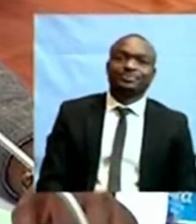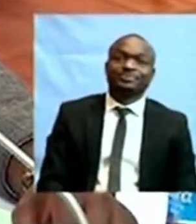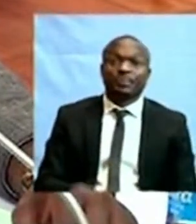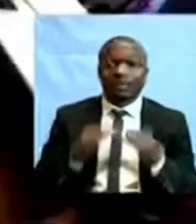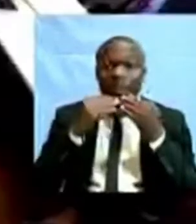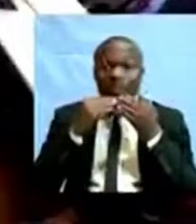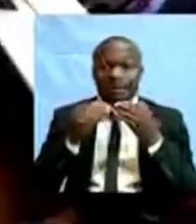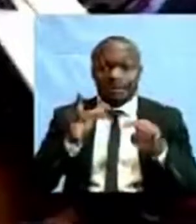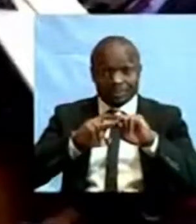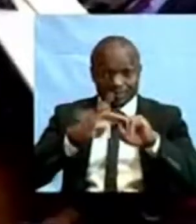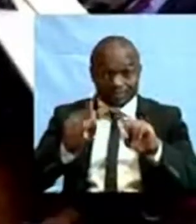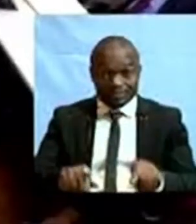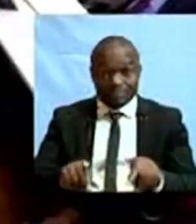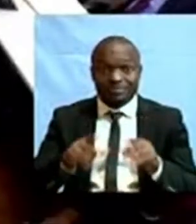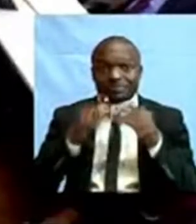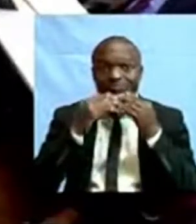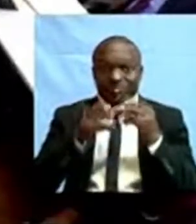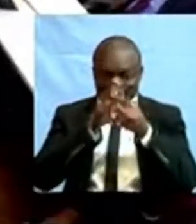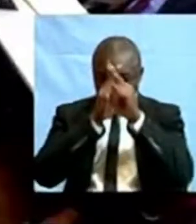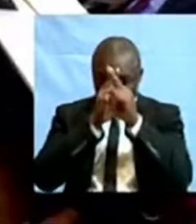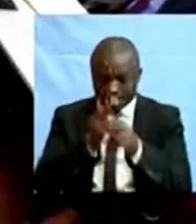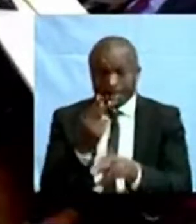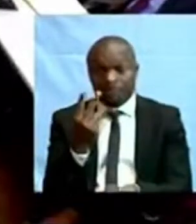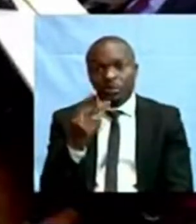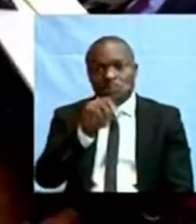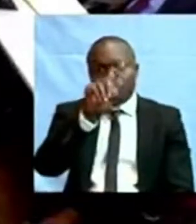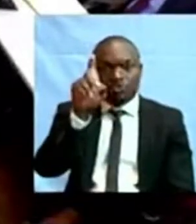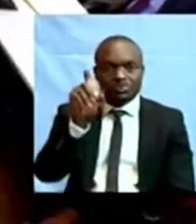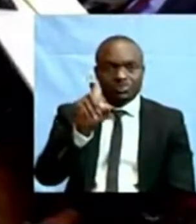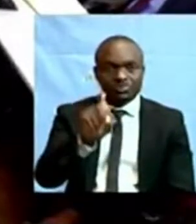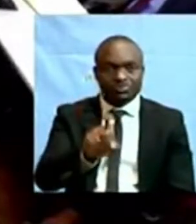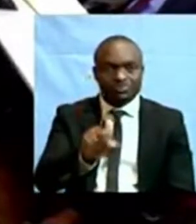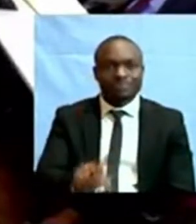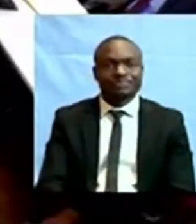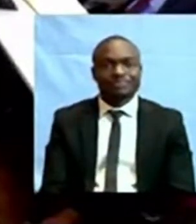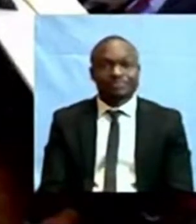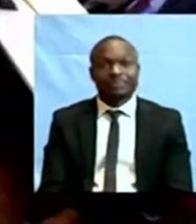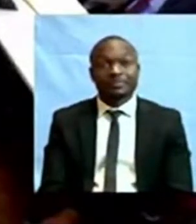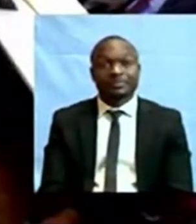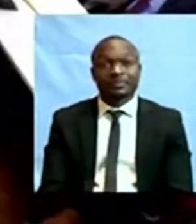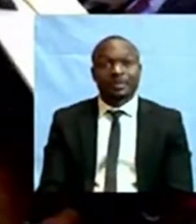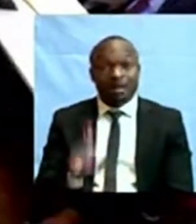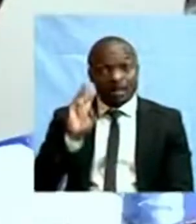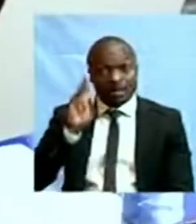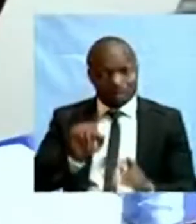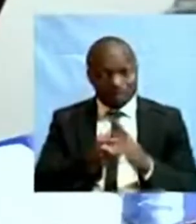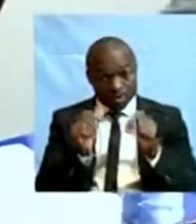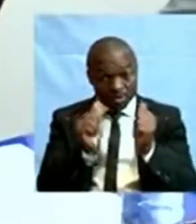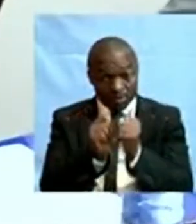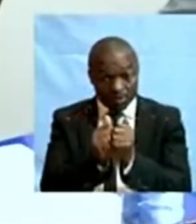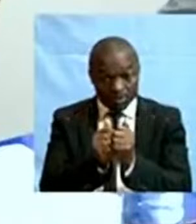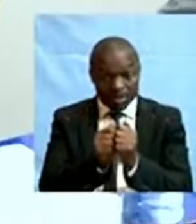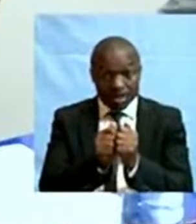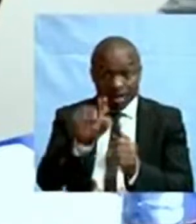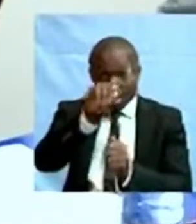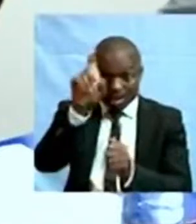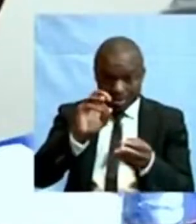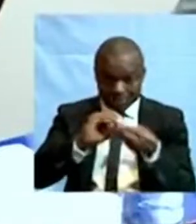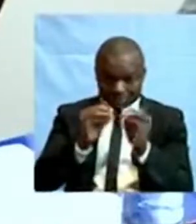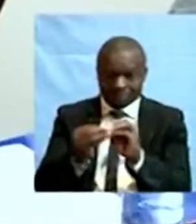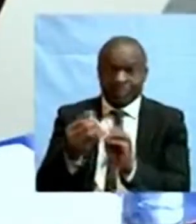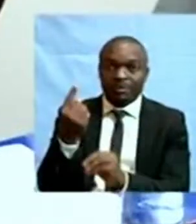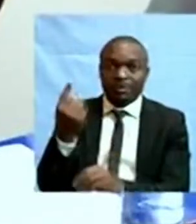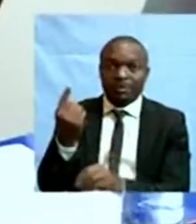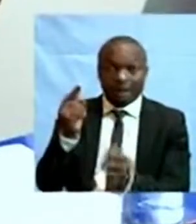Thank you, Chair, and thank you, Honorable, for those 2 questions. I think I'll start with question number 1. Is the